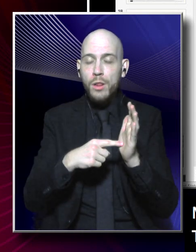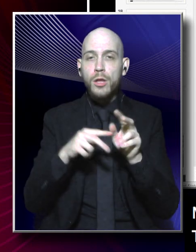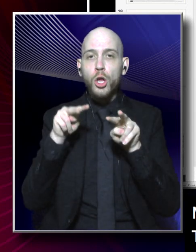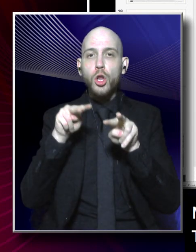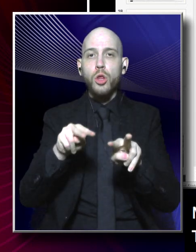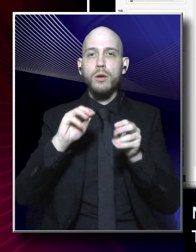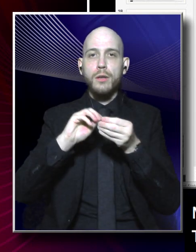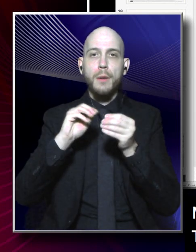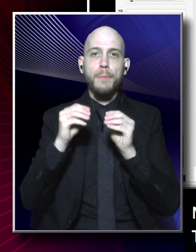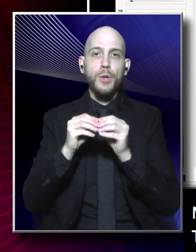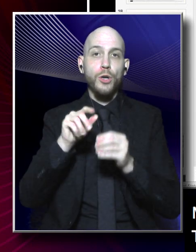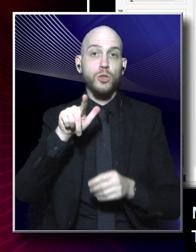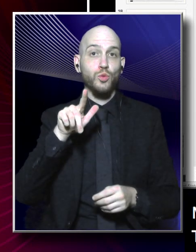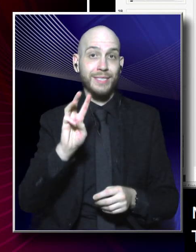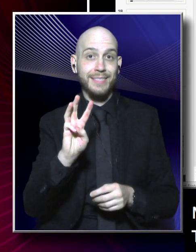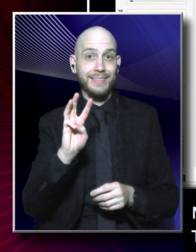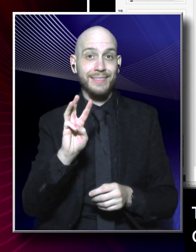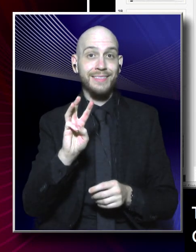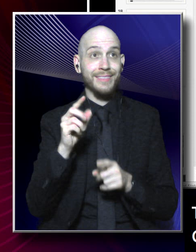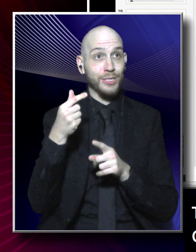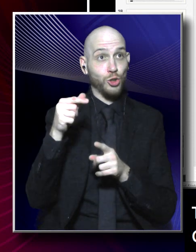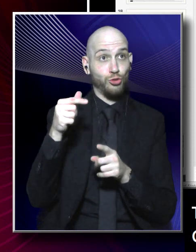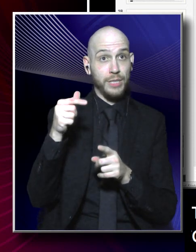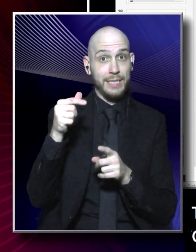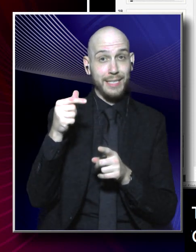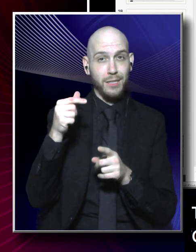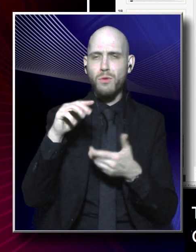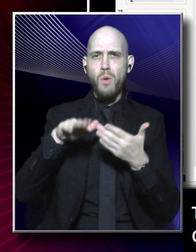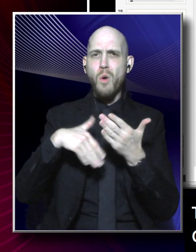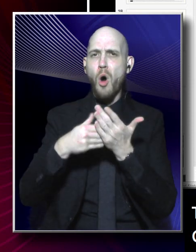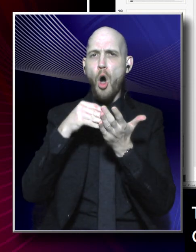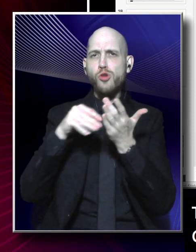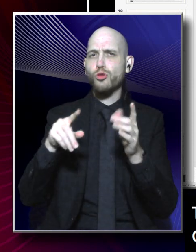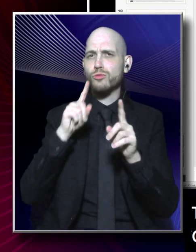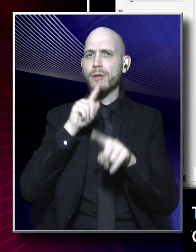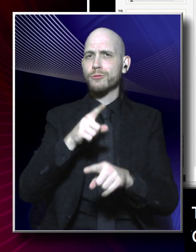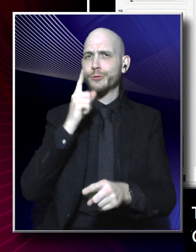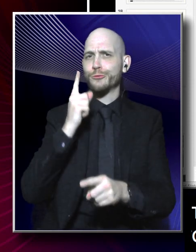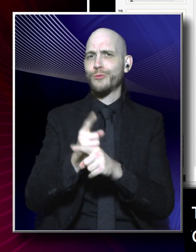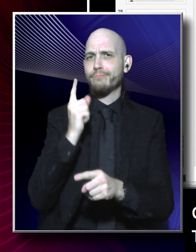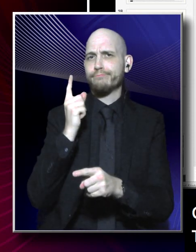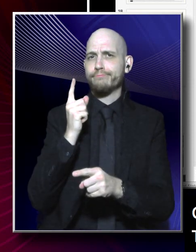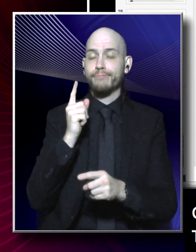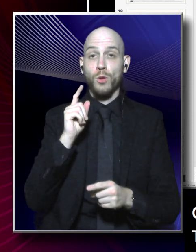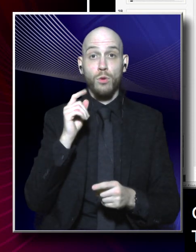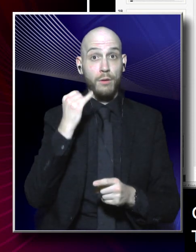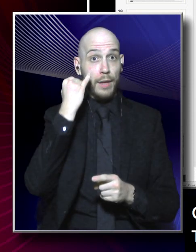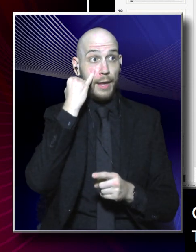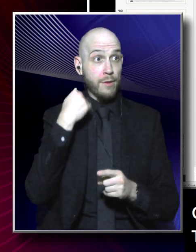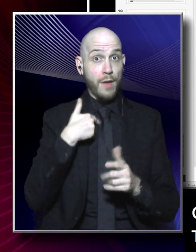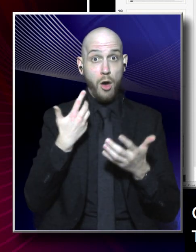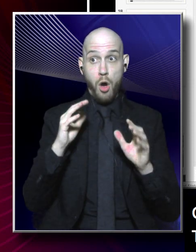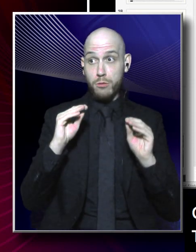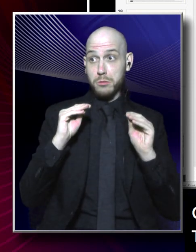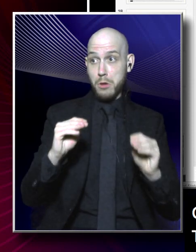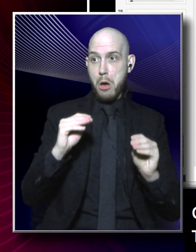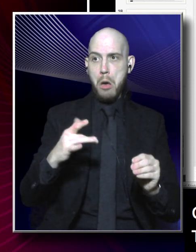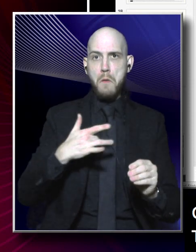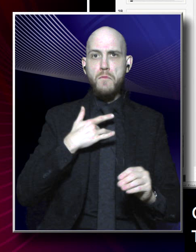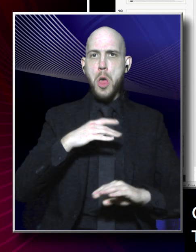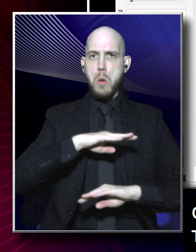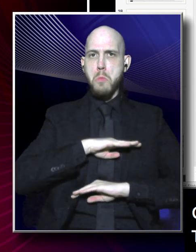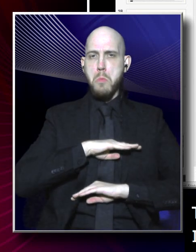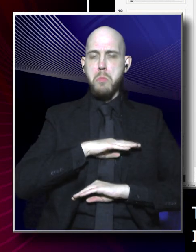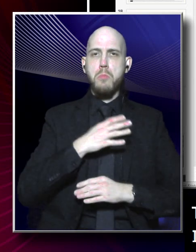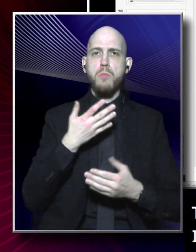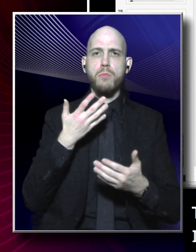it's all in the green. All my students got that correct. So if I taught that, I can feel confident that they learned it. If I haven't